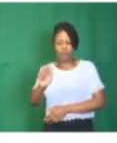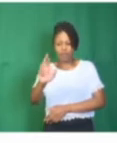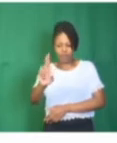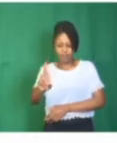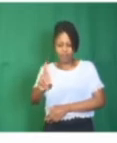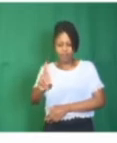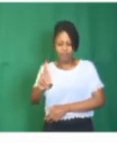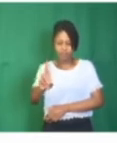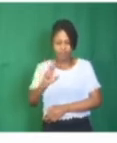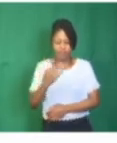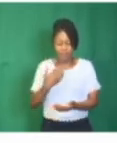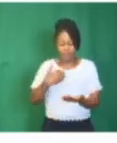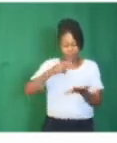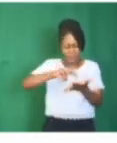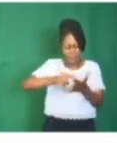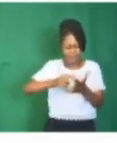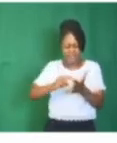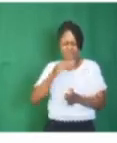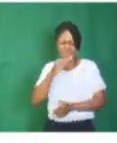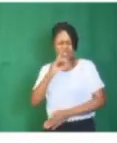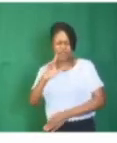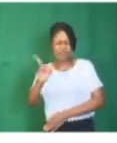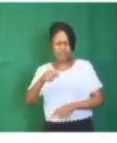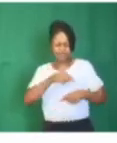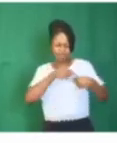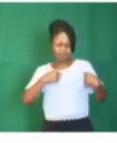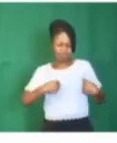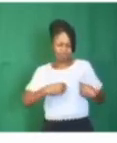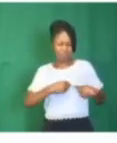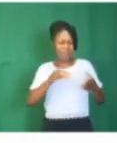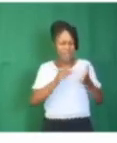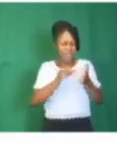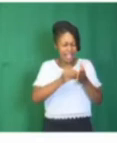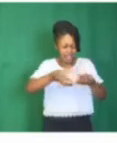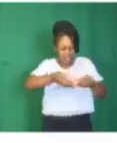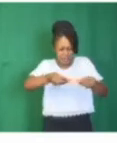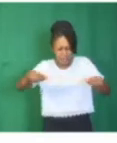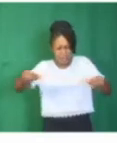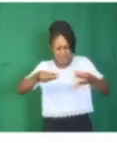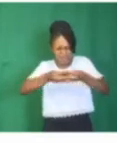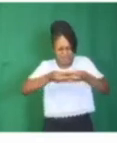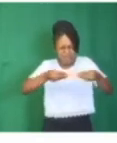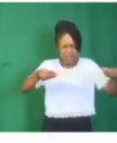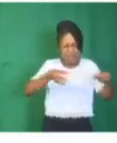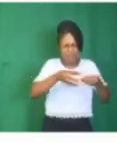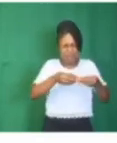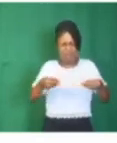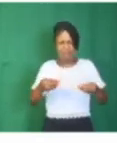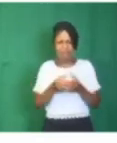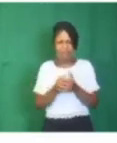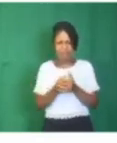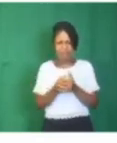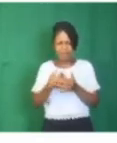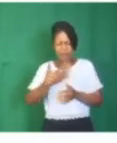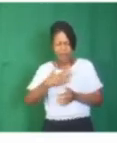preparing to show you very well what I mean. The heart is made. I'm sorry. Let me do